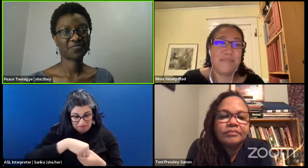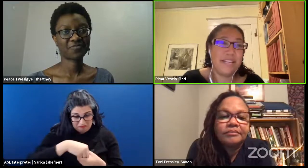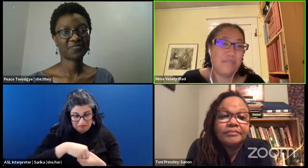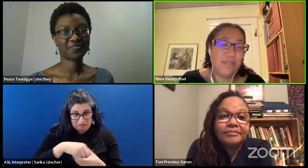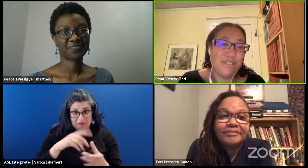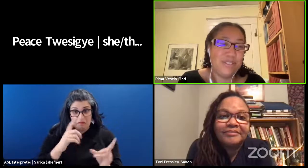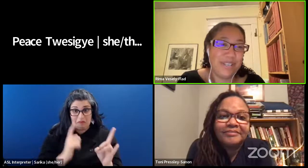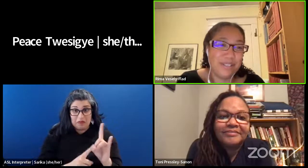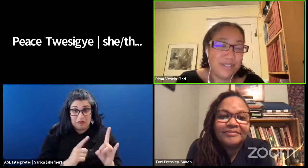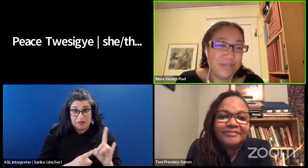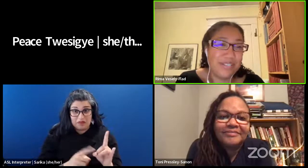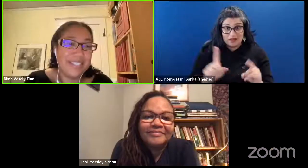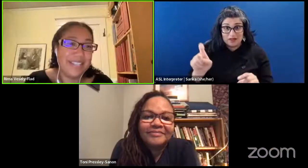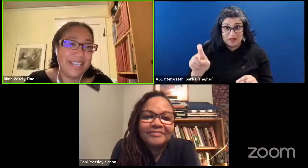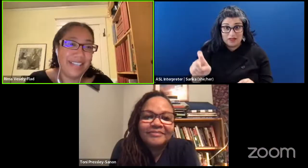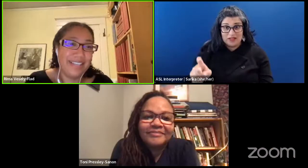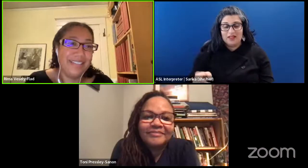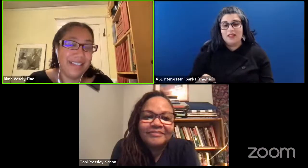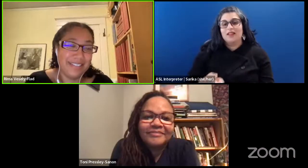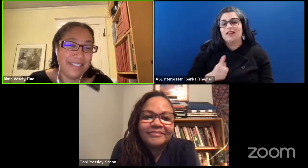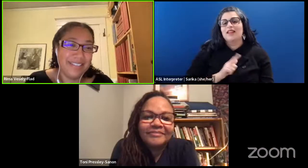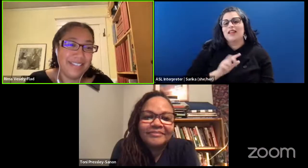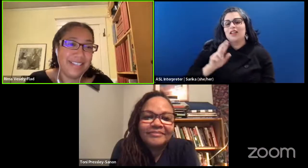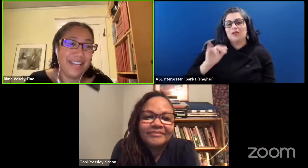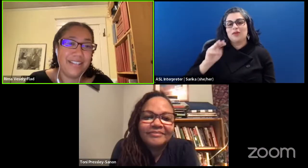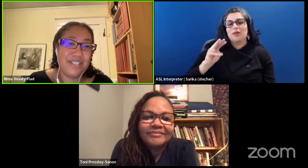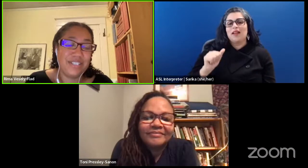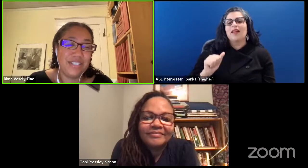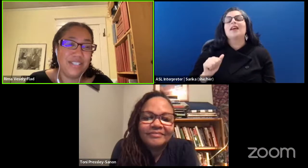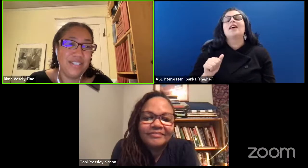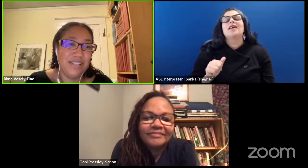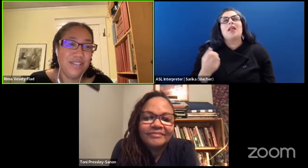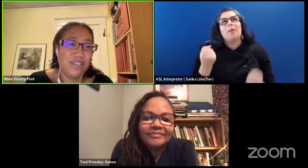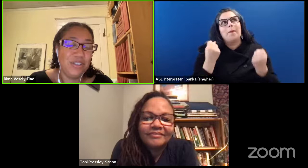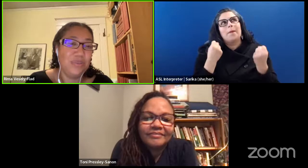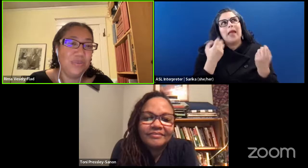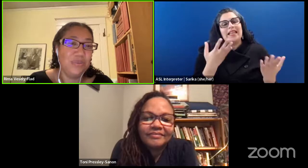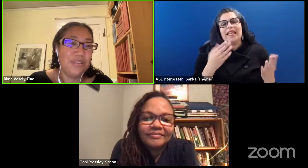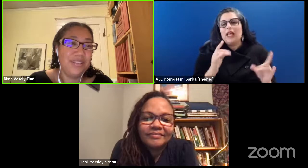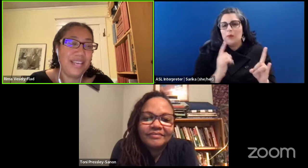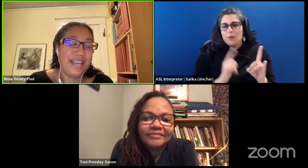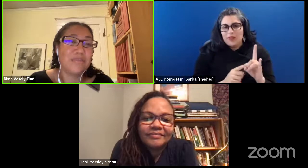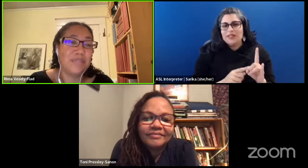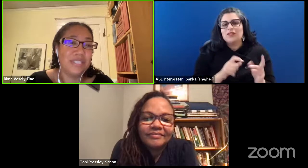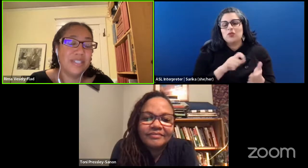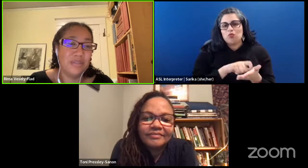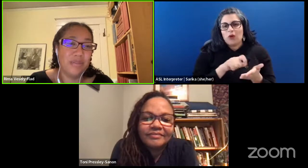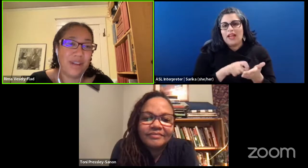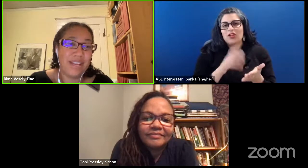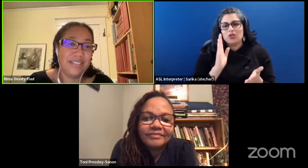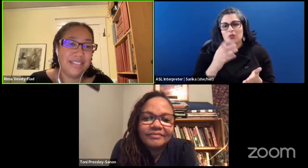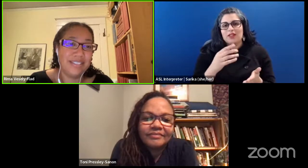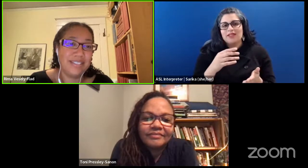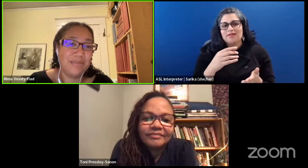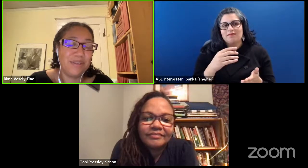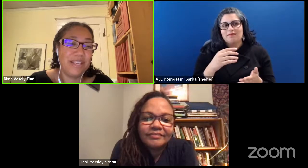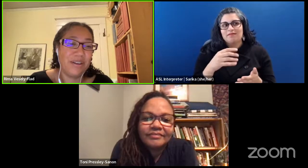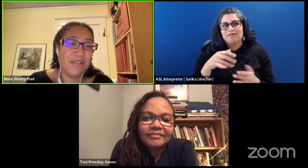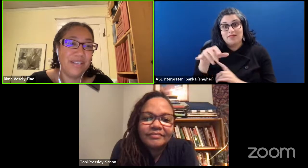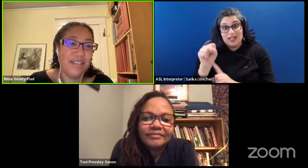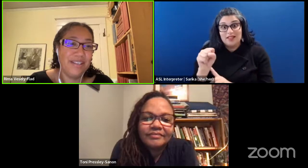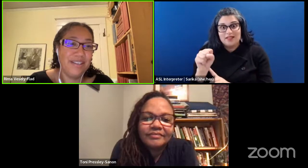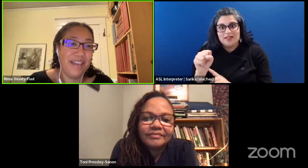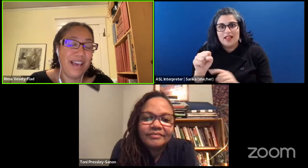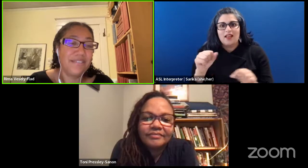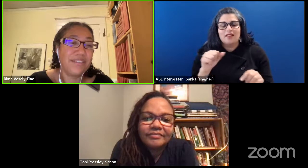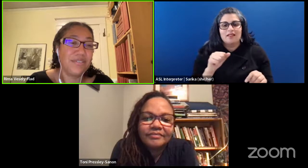There are many Buddhist writers who would say yes, and actually you can't really do the practice